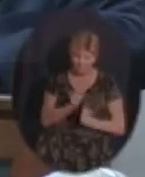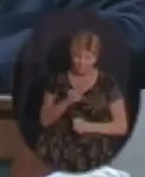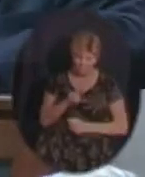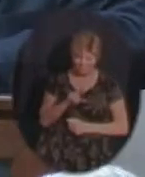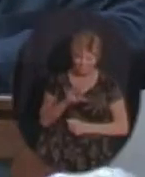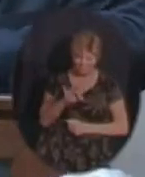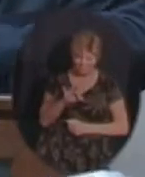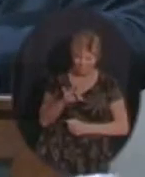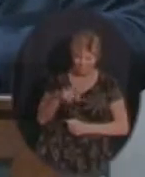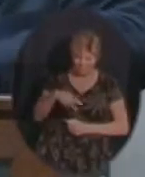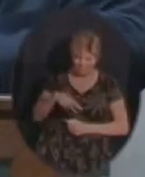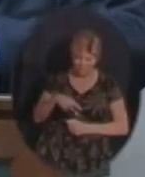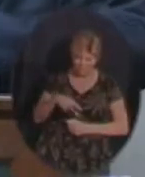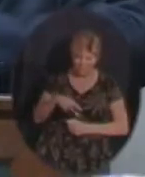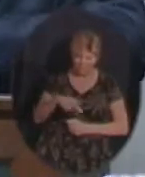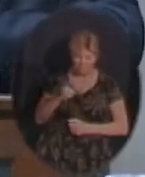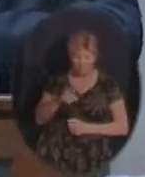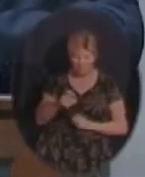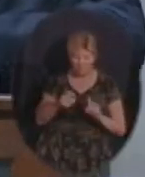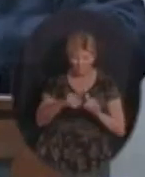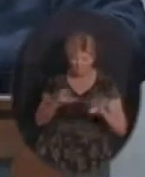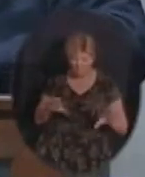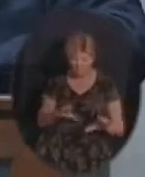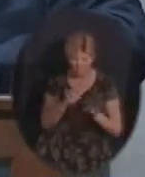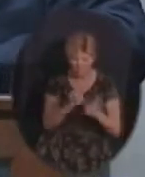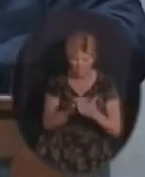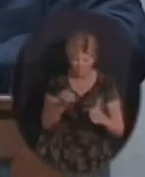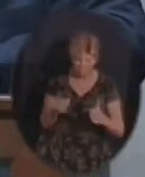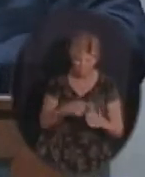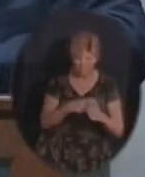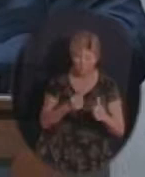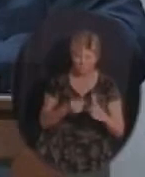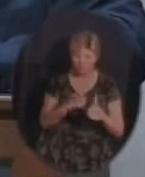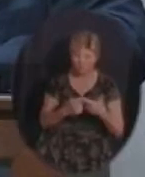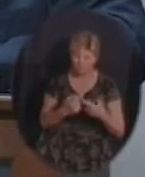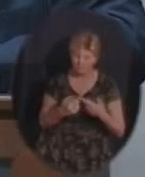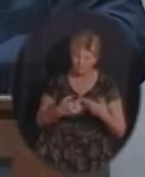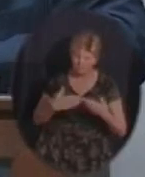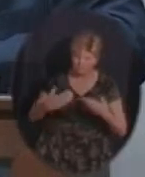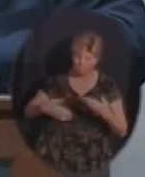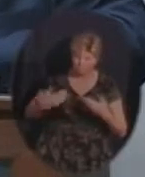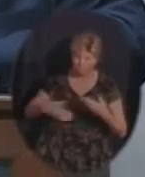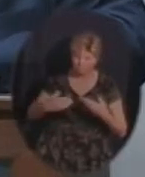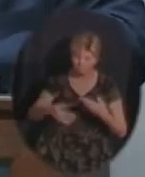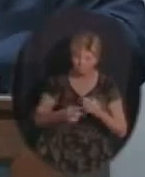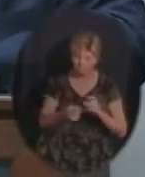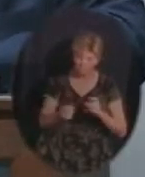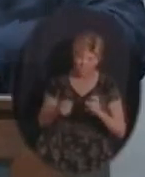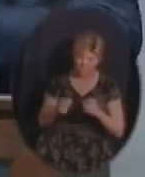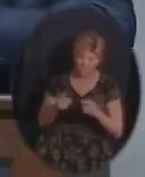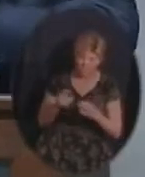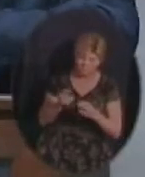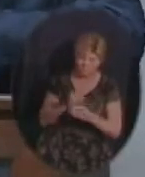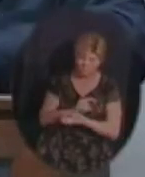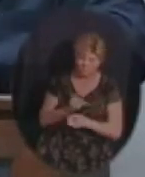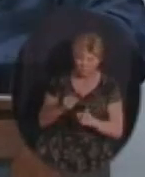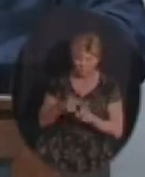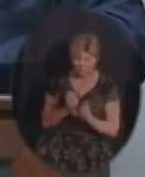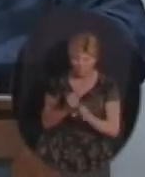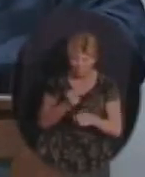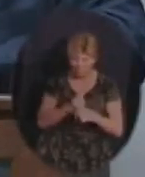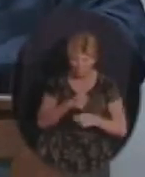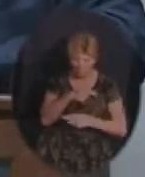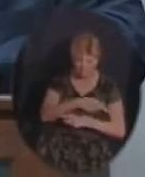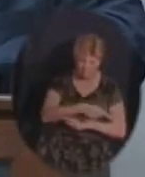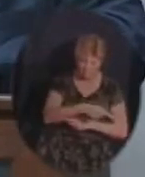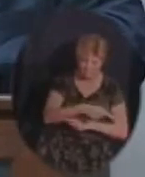get a boilerplate agreement, and then you have to modify it from there. And I think any decision you make needs to be contingent on that agreement being